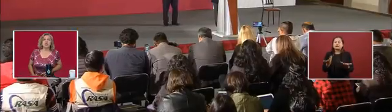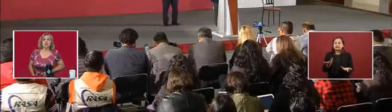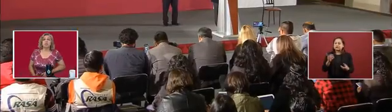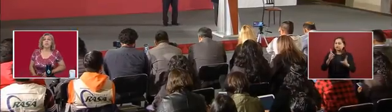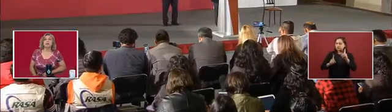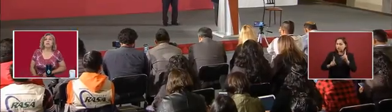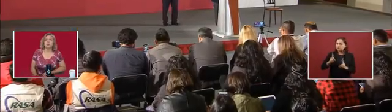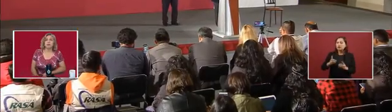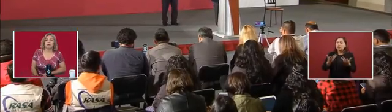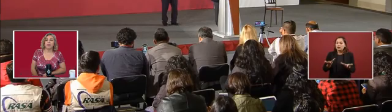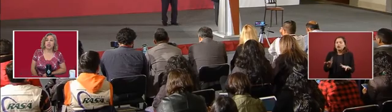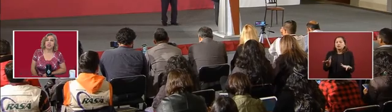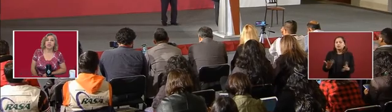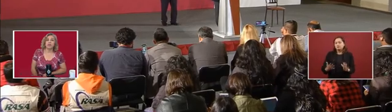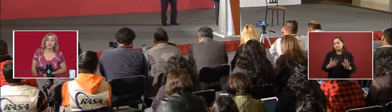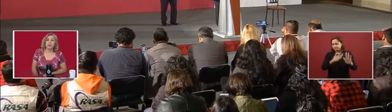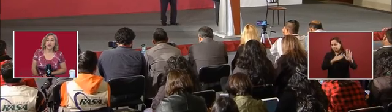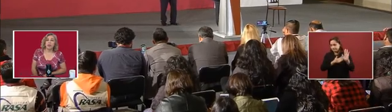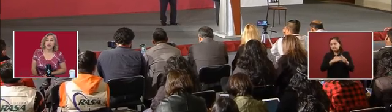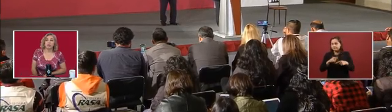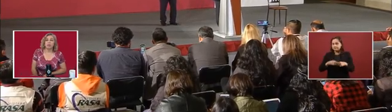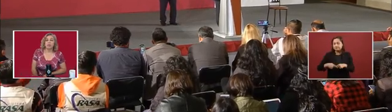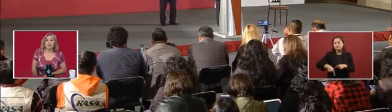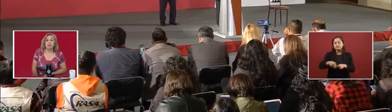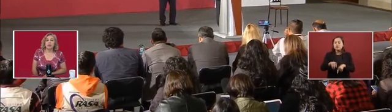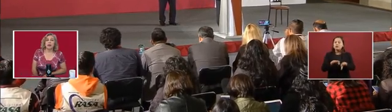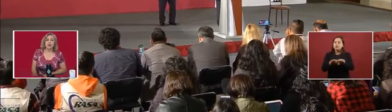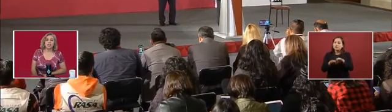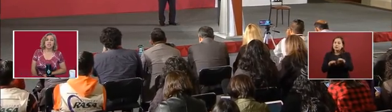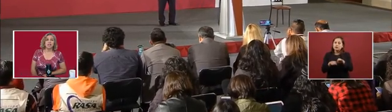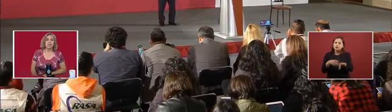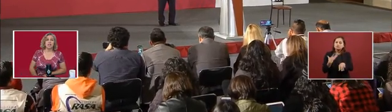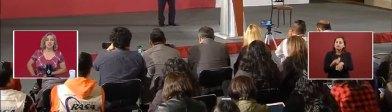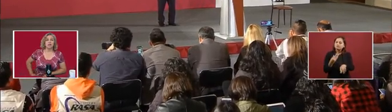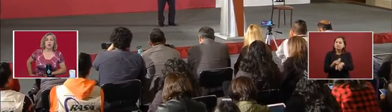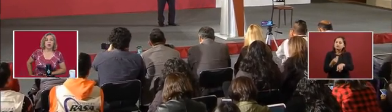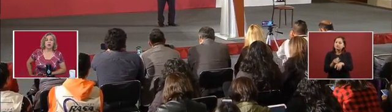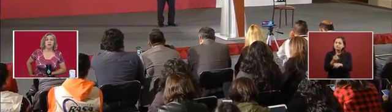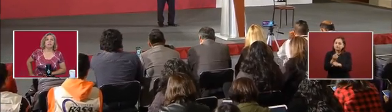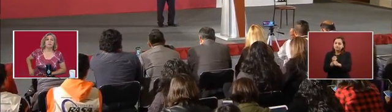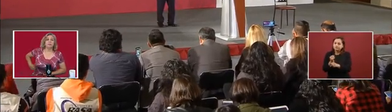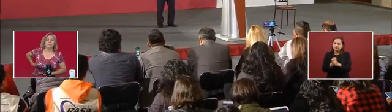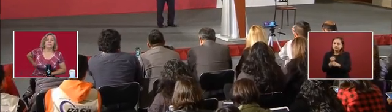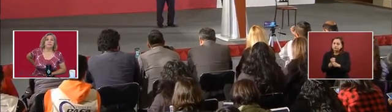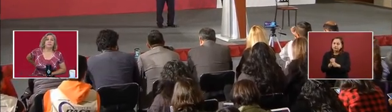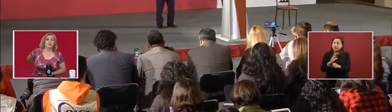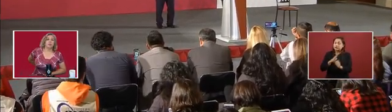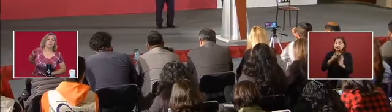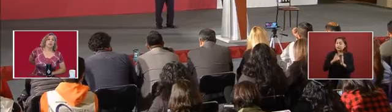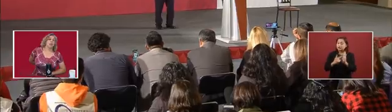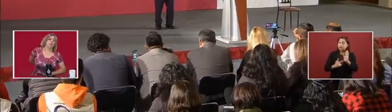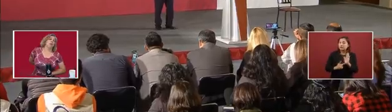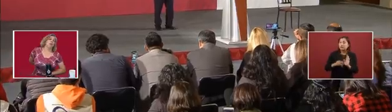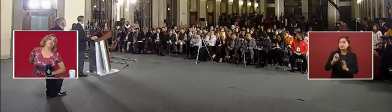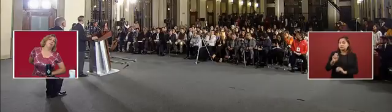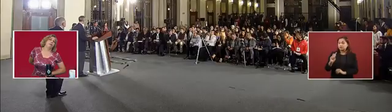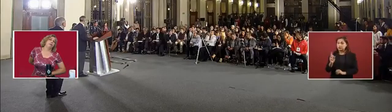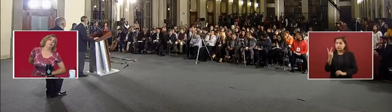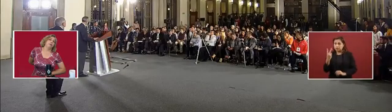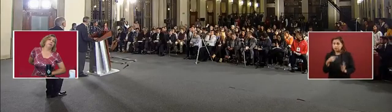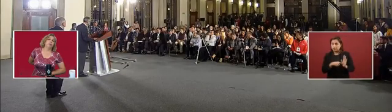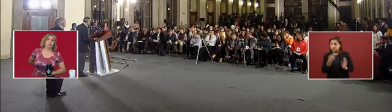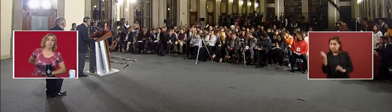put the experts with the evidence, and so then the information seems to be fragile.